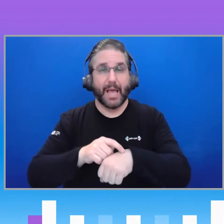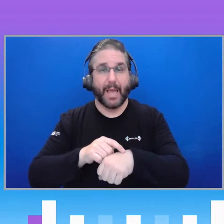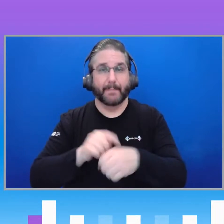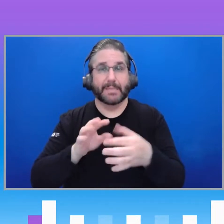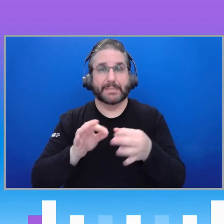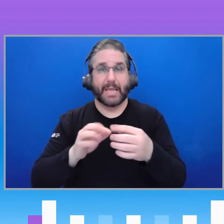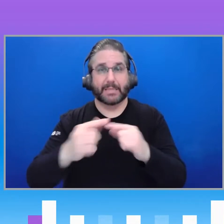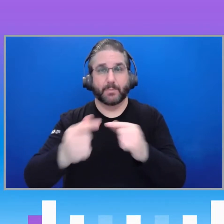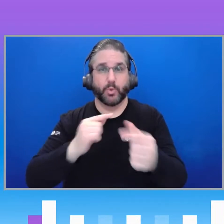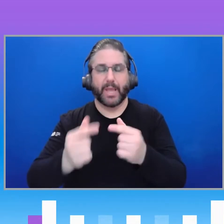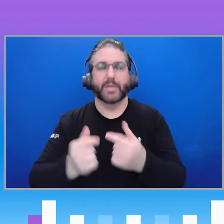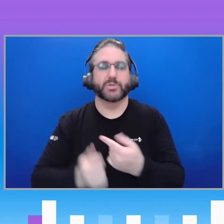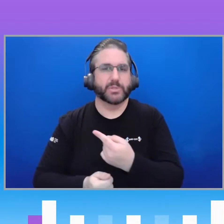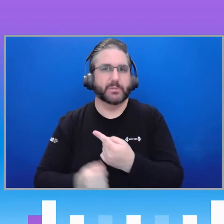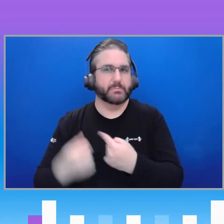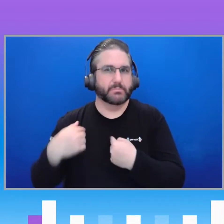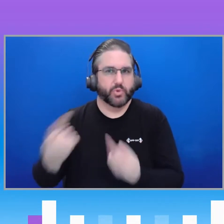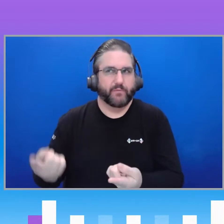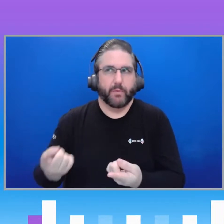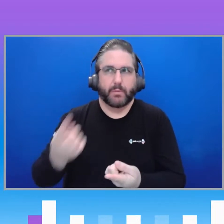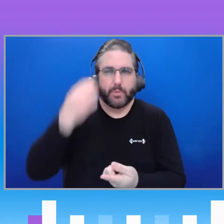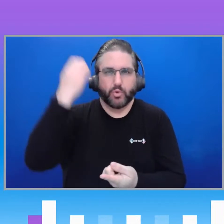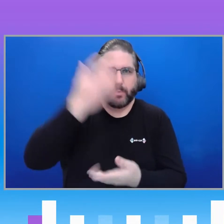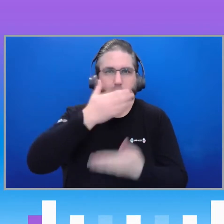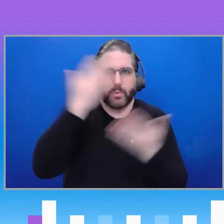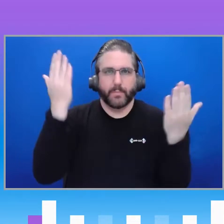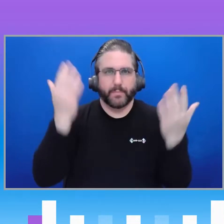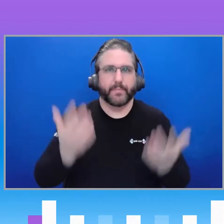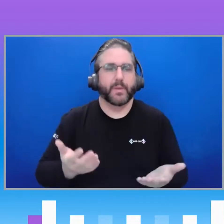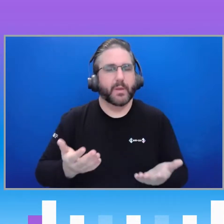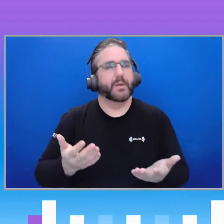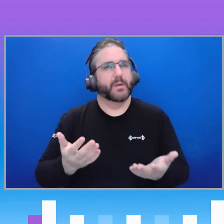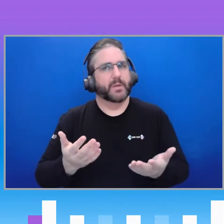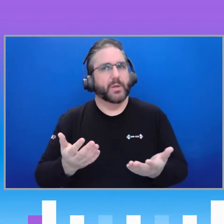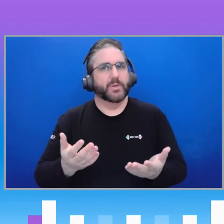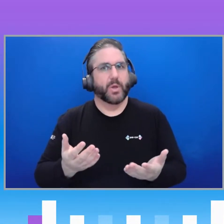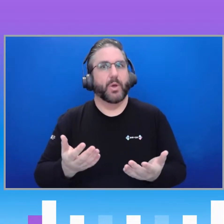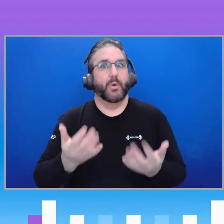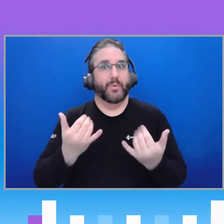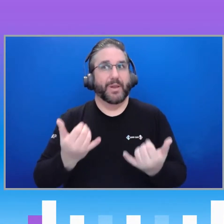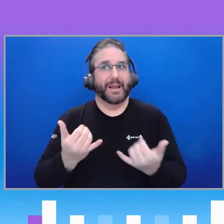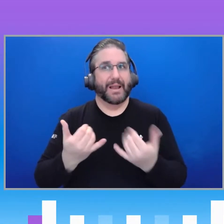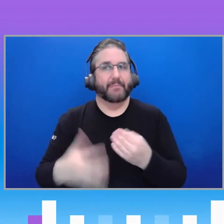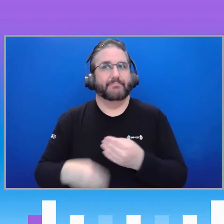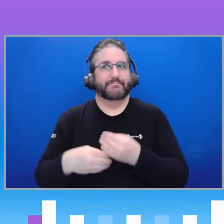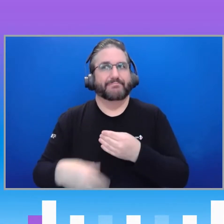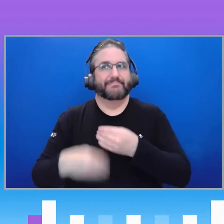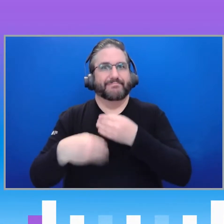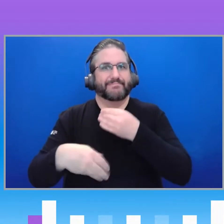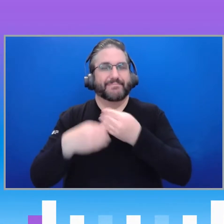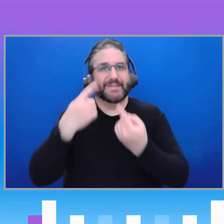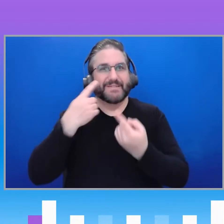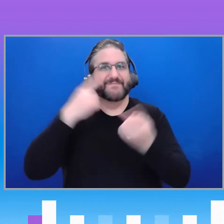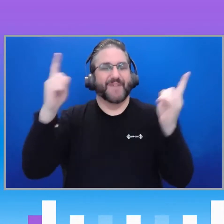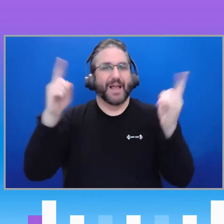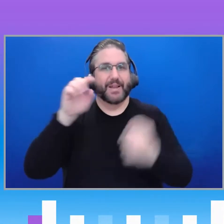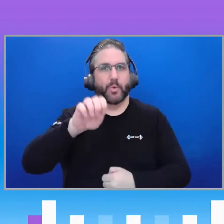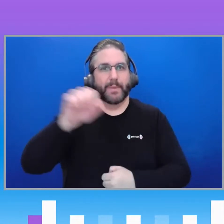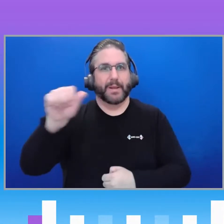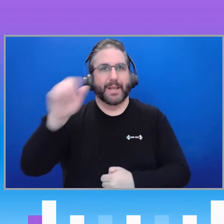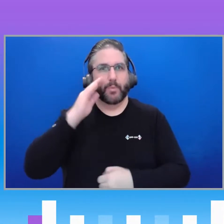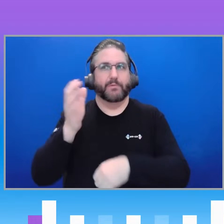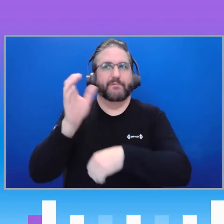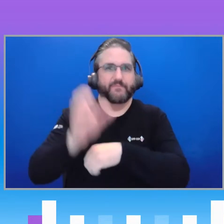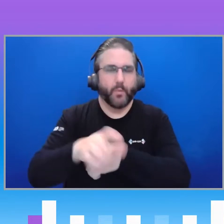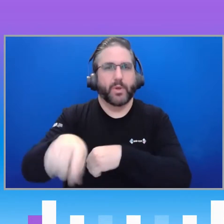communication across countries. So all of this will be addressed finally with the European Accessibility Act.